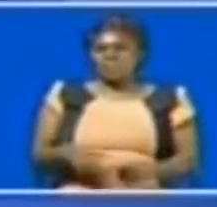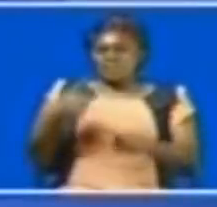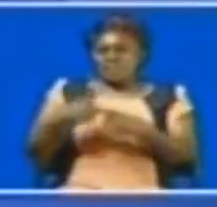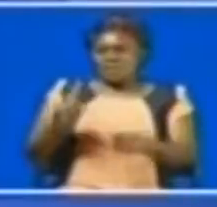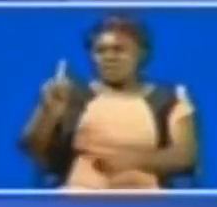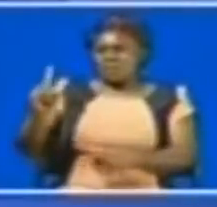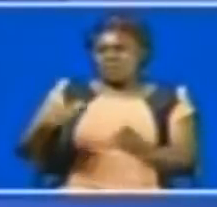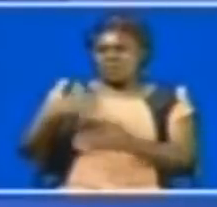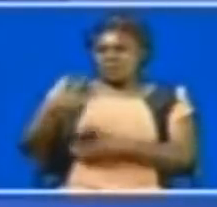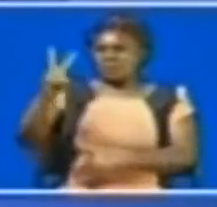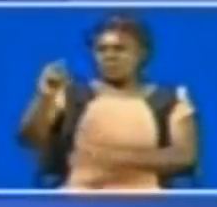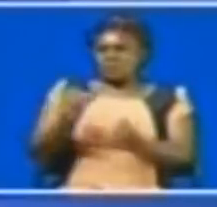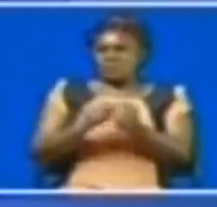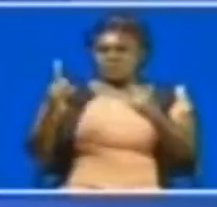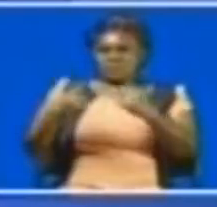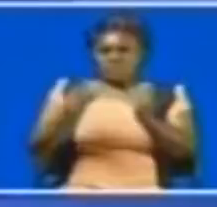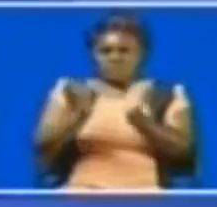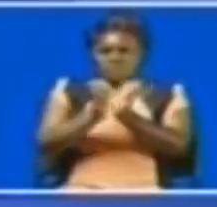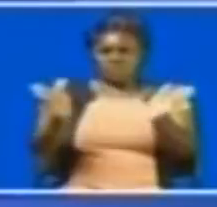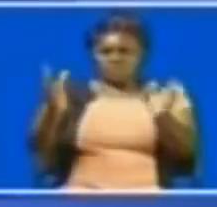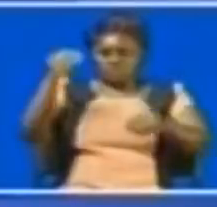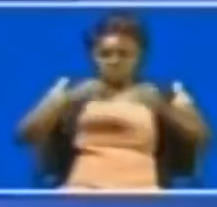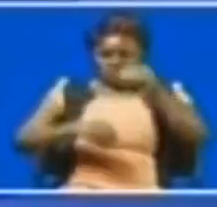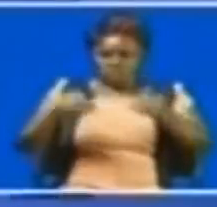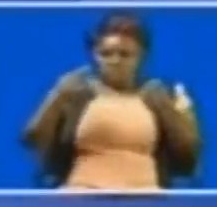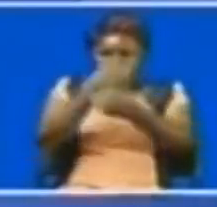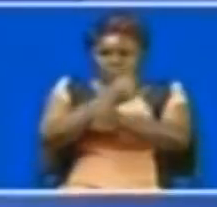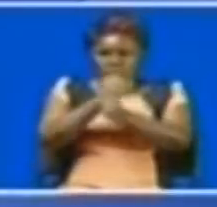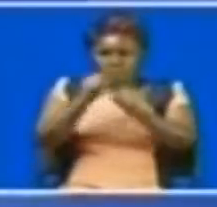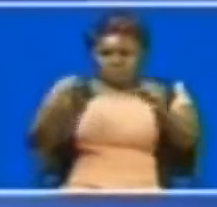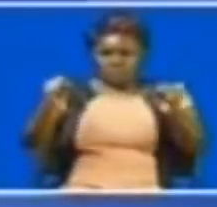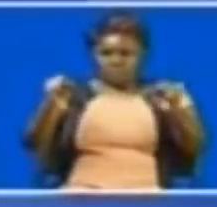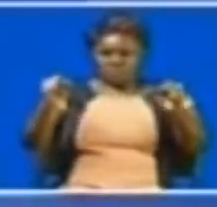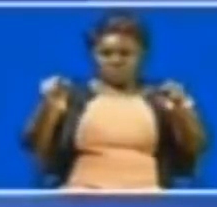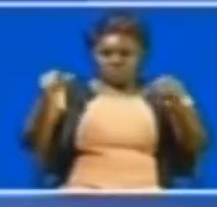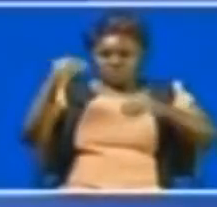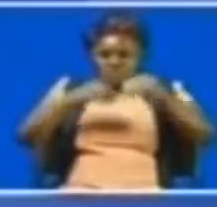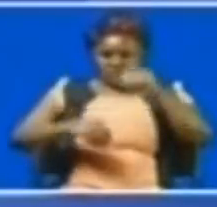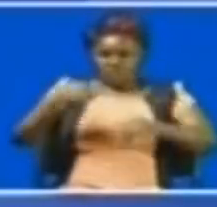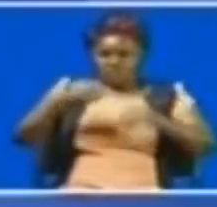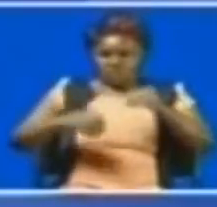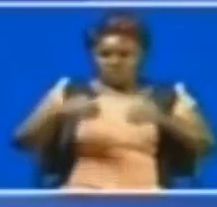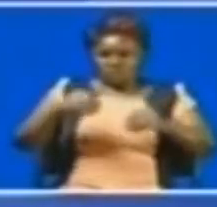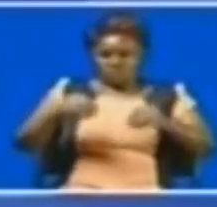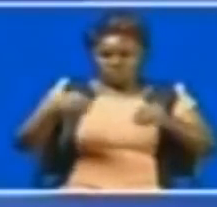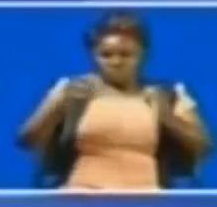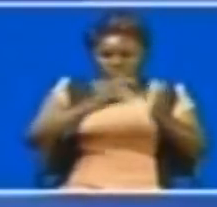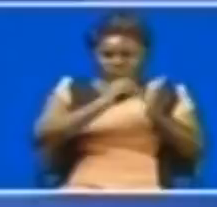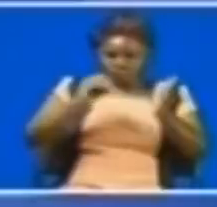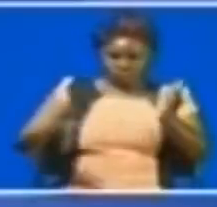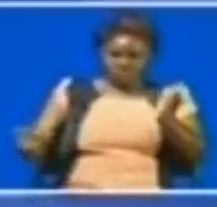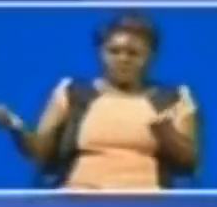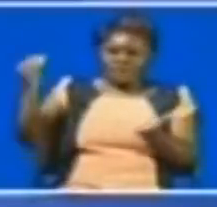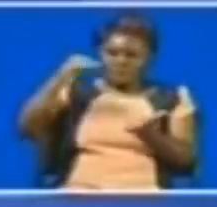1 year since the 2017 general election, the presidential election, the first time round being annulled,